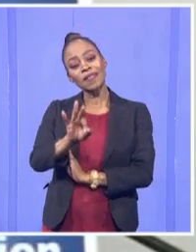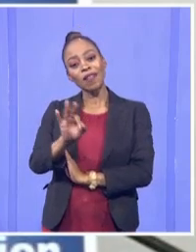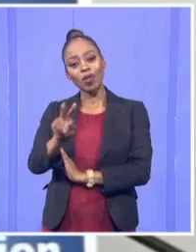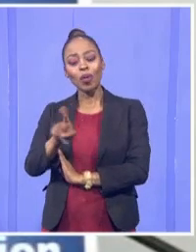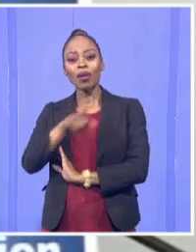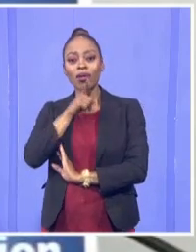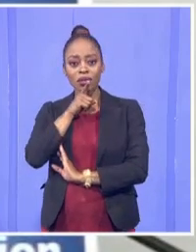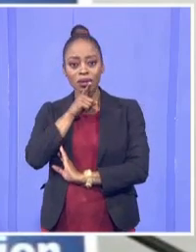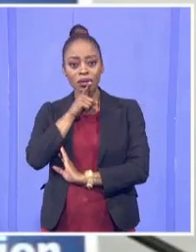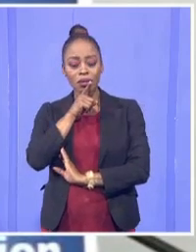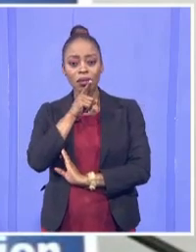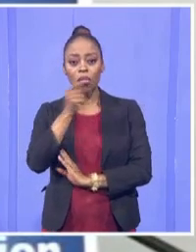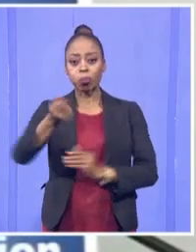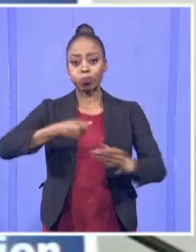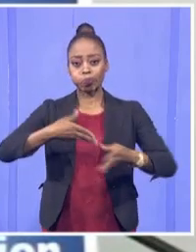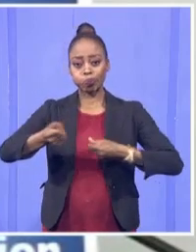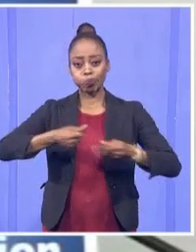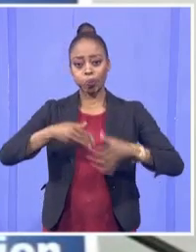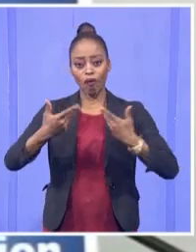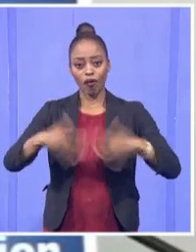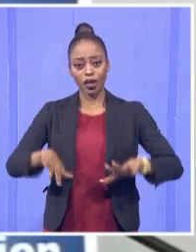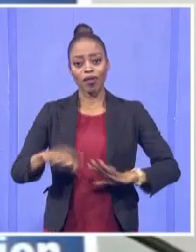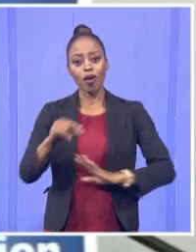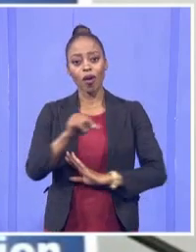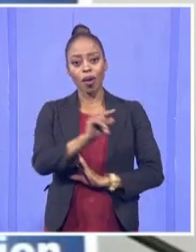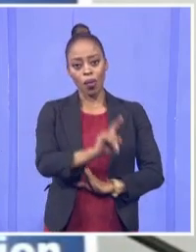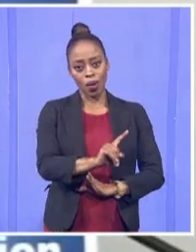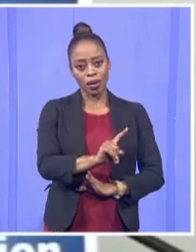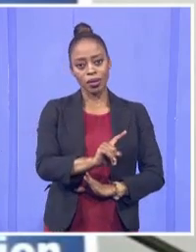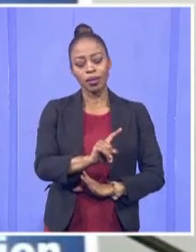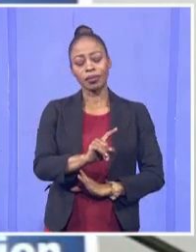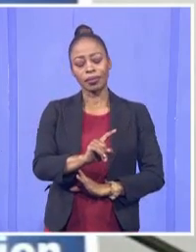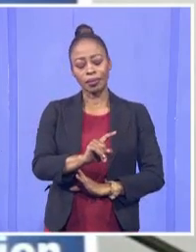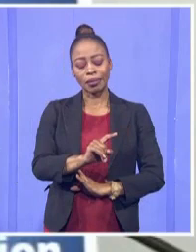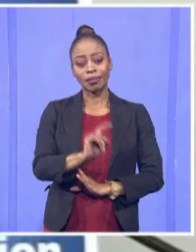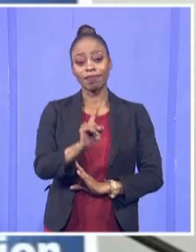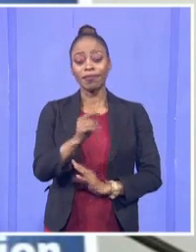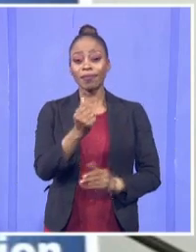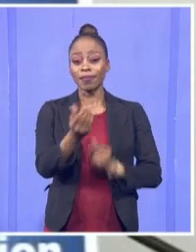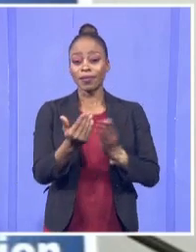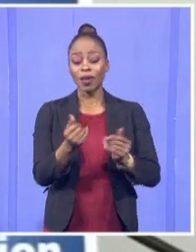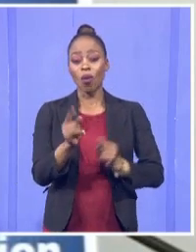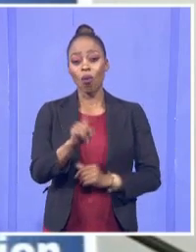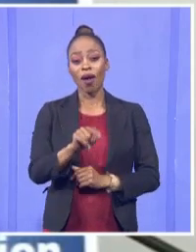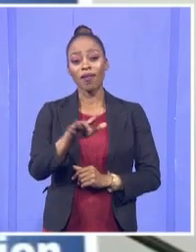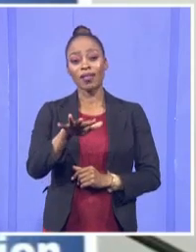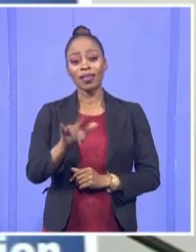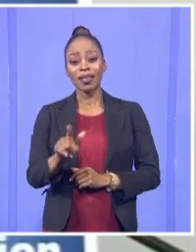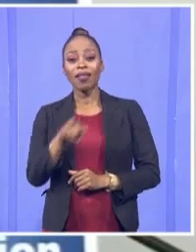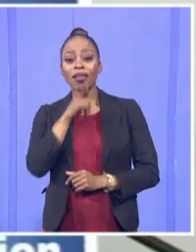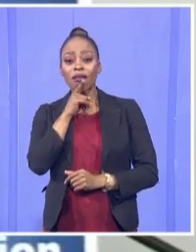332,000 applications for grade 1 and 157,000 applications for grade 8.